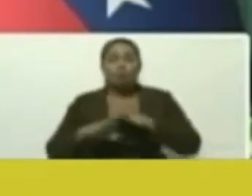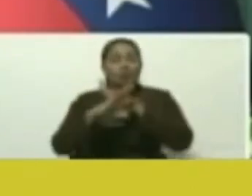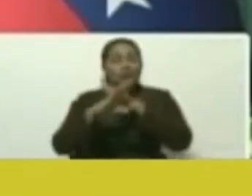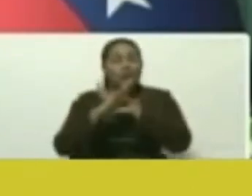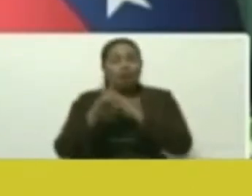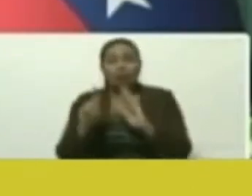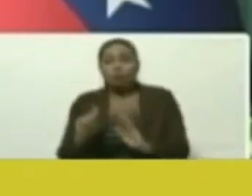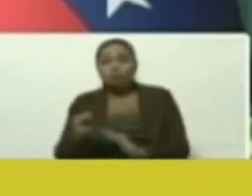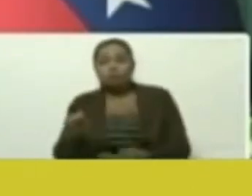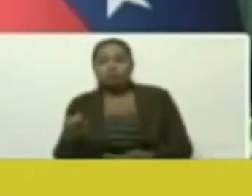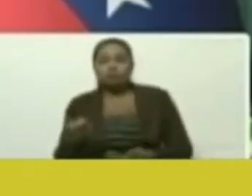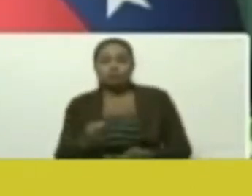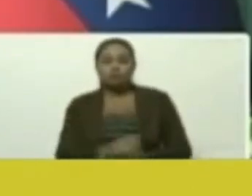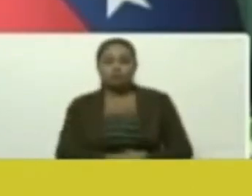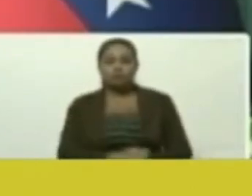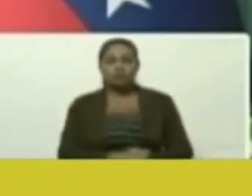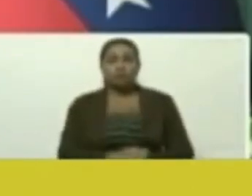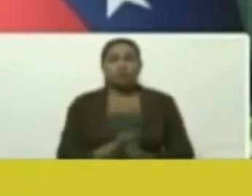a blockade,